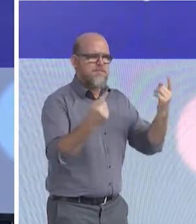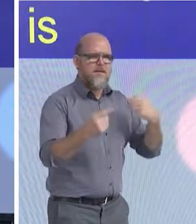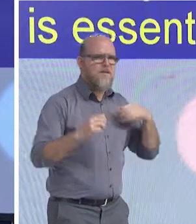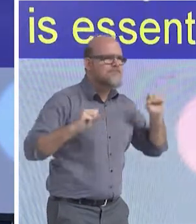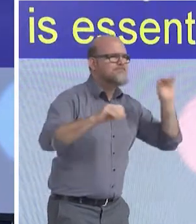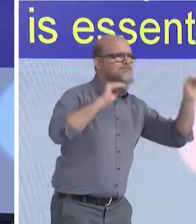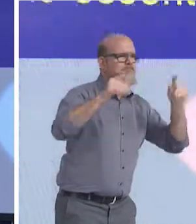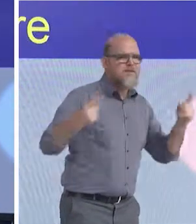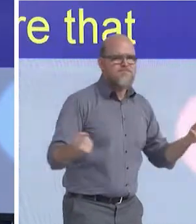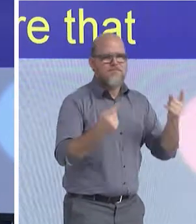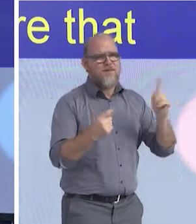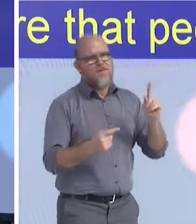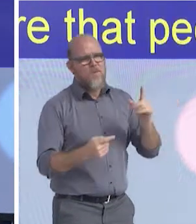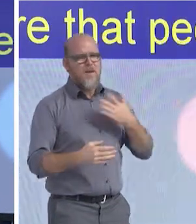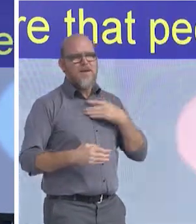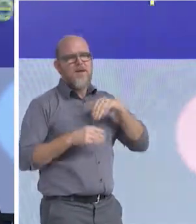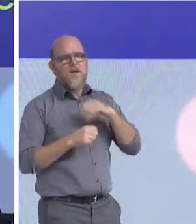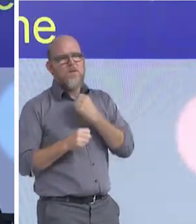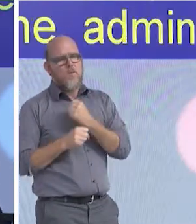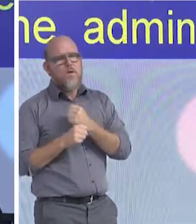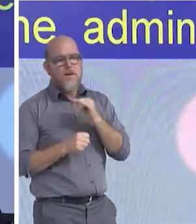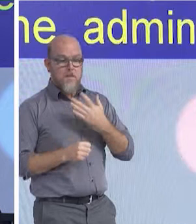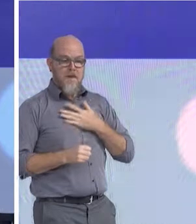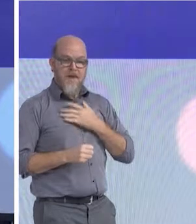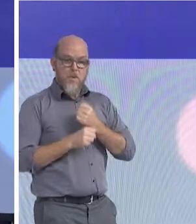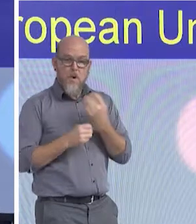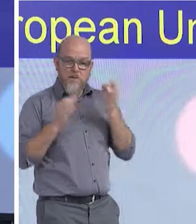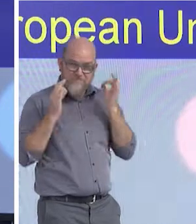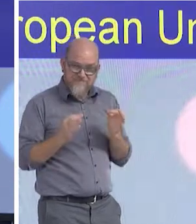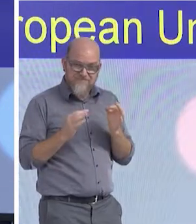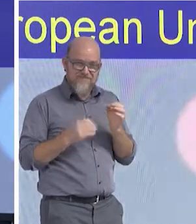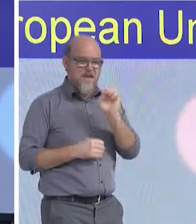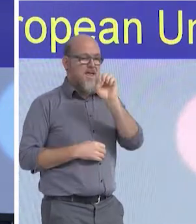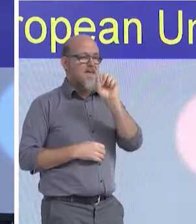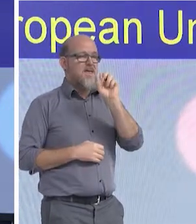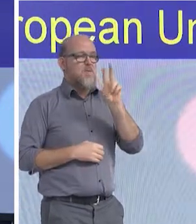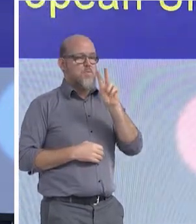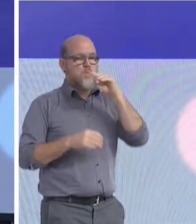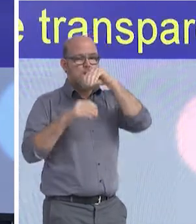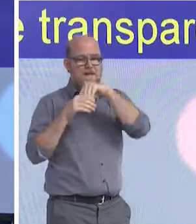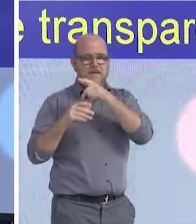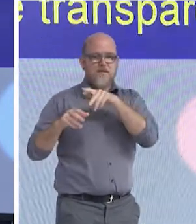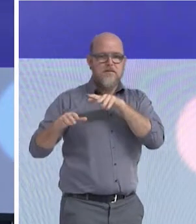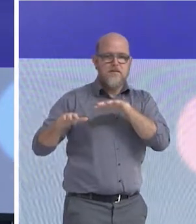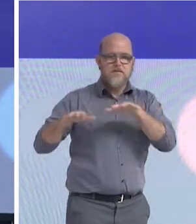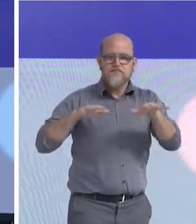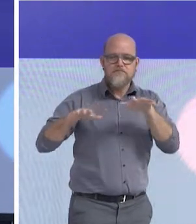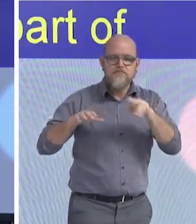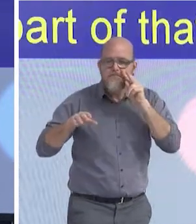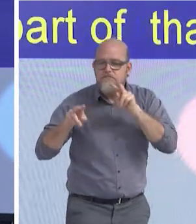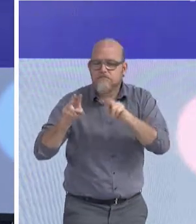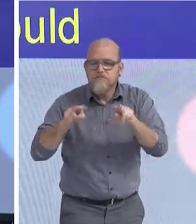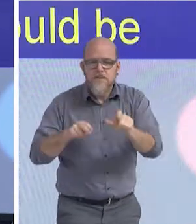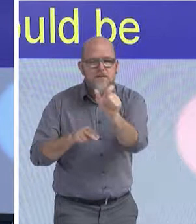treated fairly by the administration of the European Union. And of course, transparency would be a big part of that, and it should be a